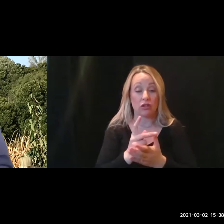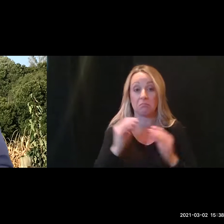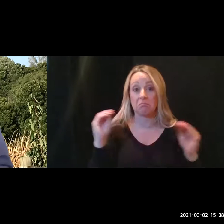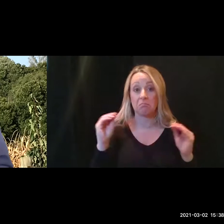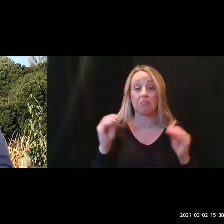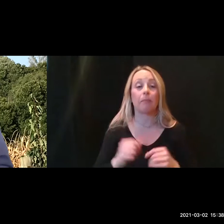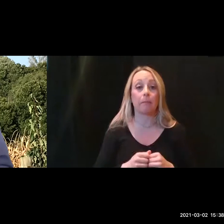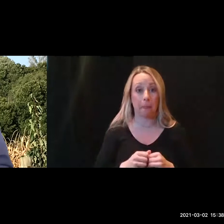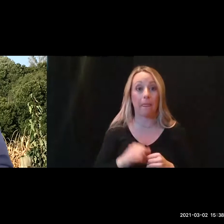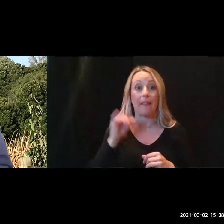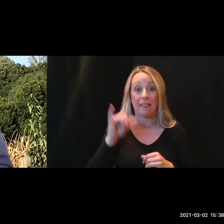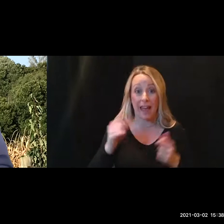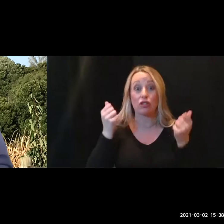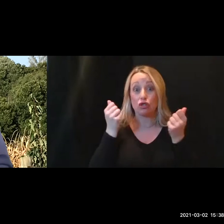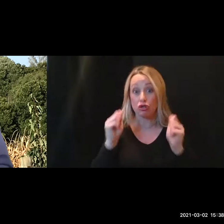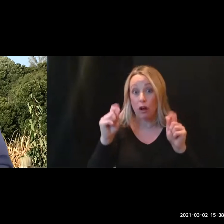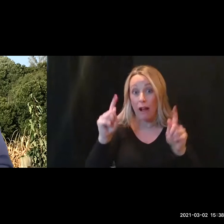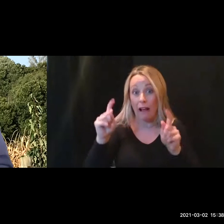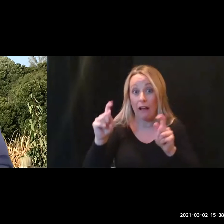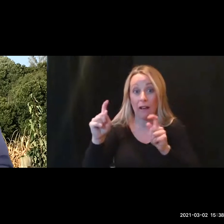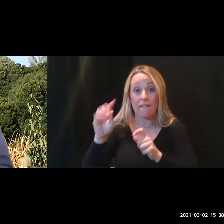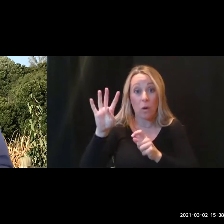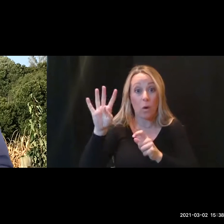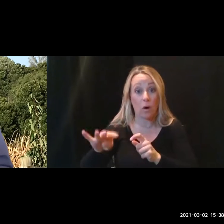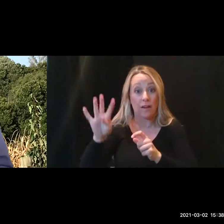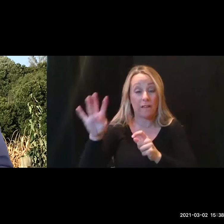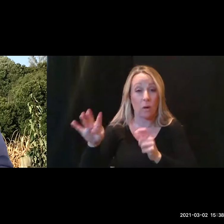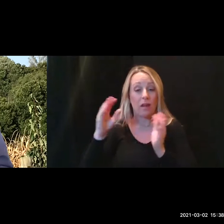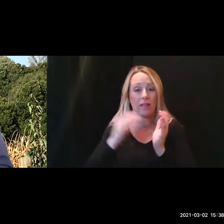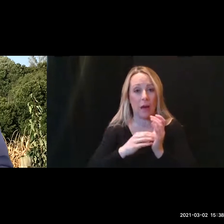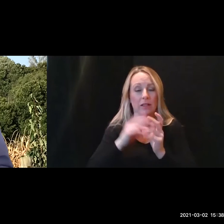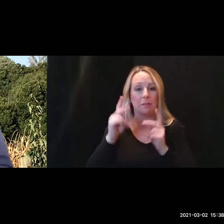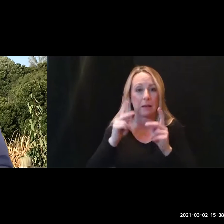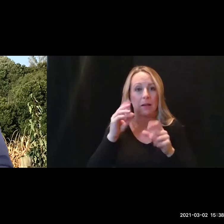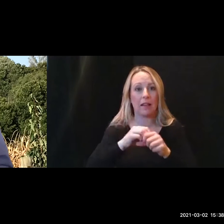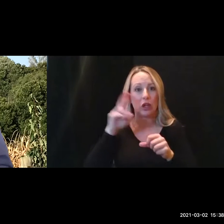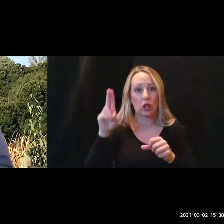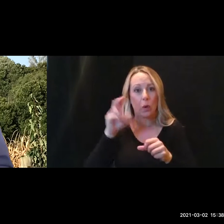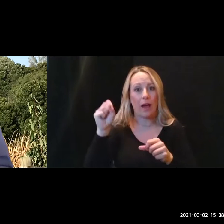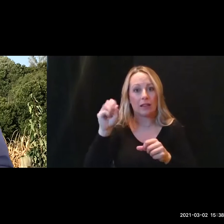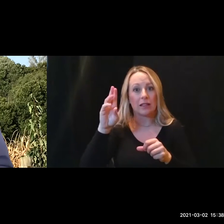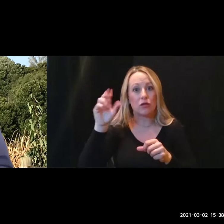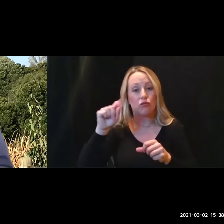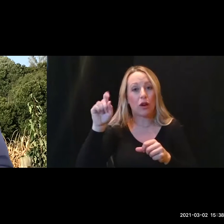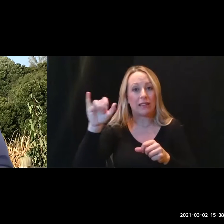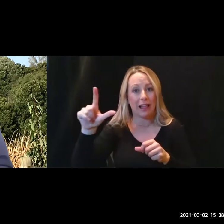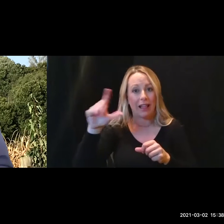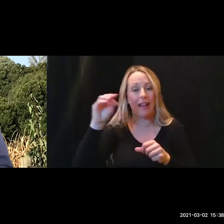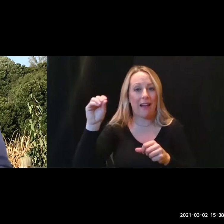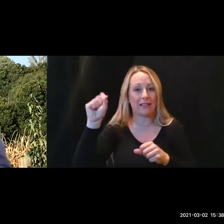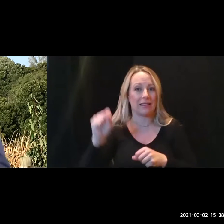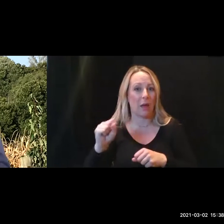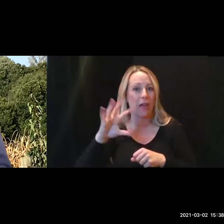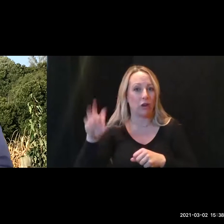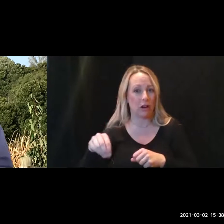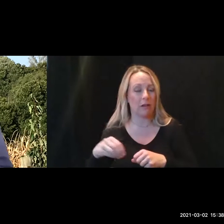trial included 44,000 individuals in the US, Brazil, and South Africa who were randomly assigned to receive either the